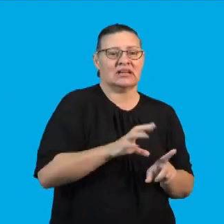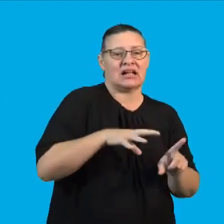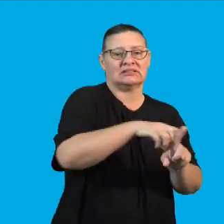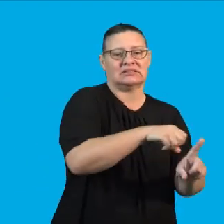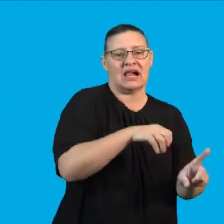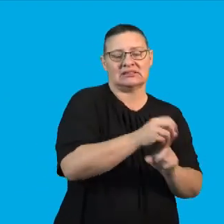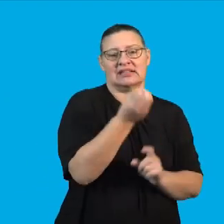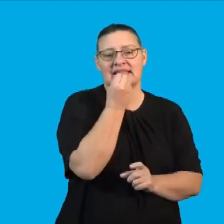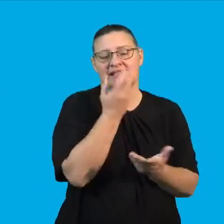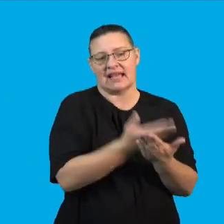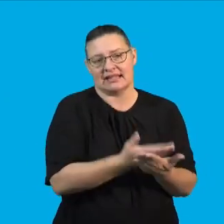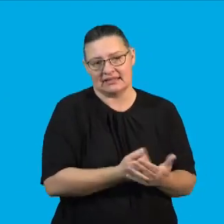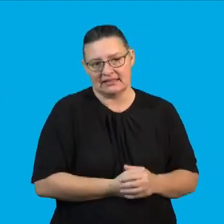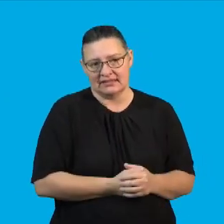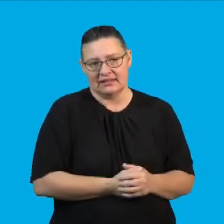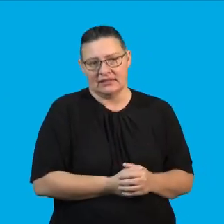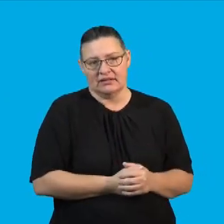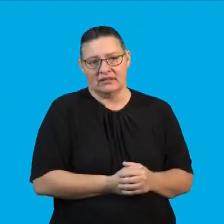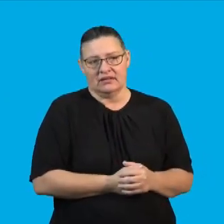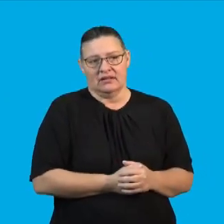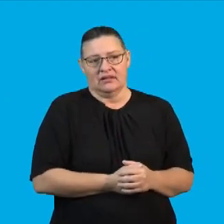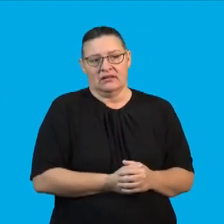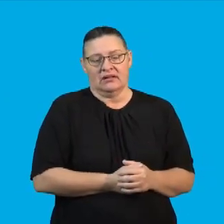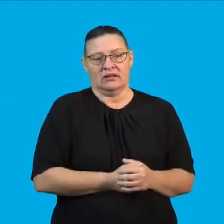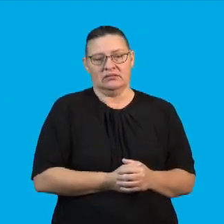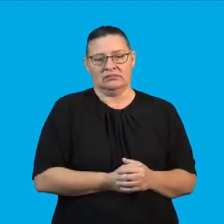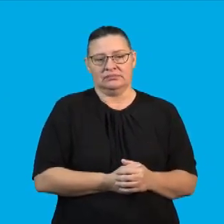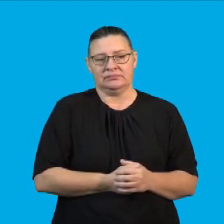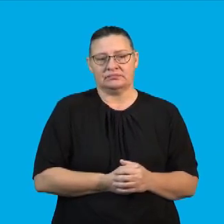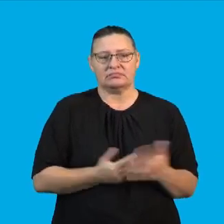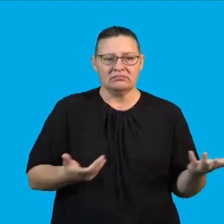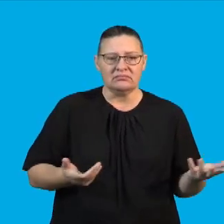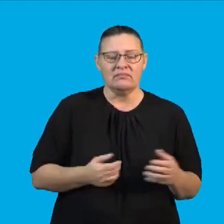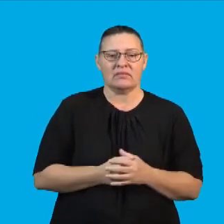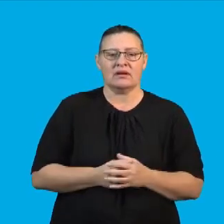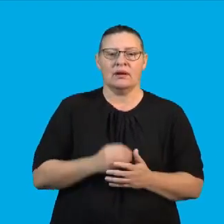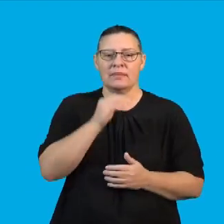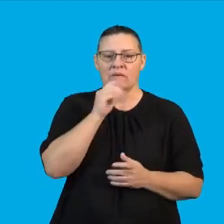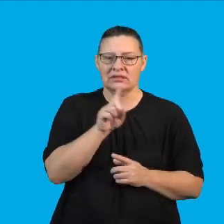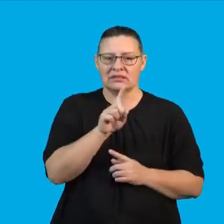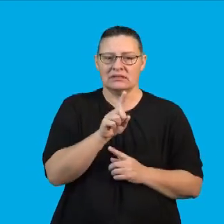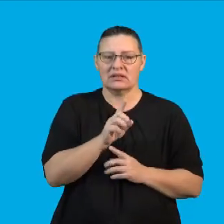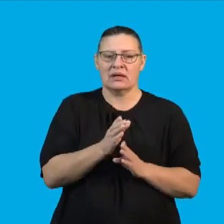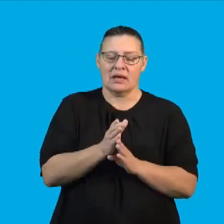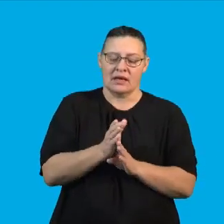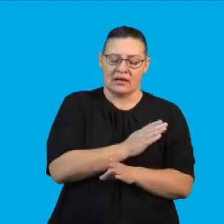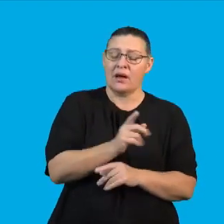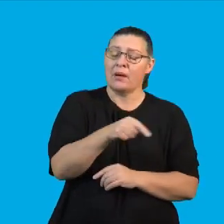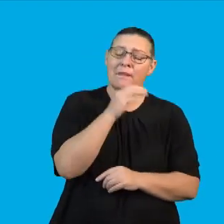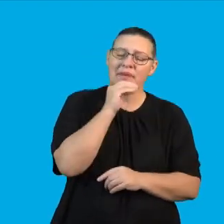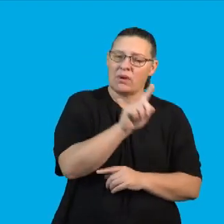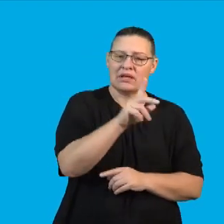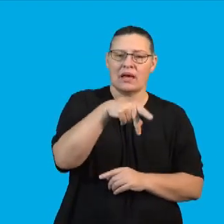other animals. So if we speak about eggs being eaten by other animals, we are talking about